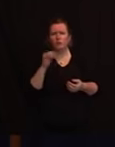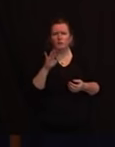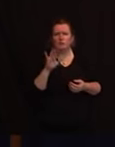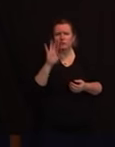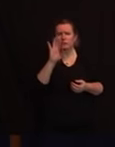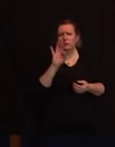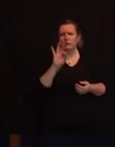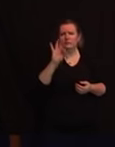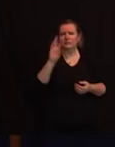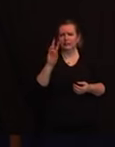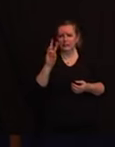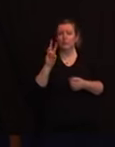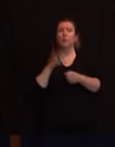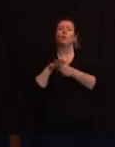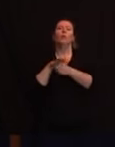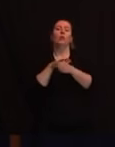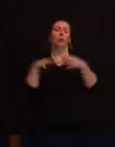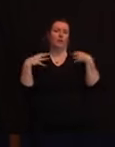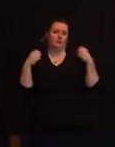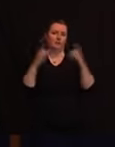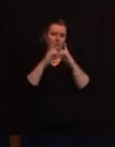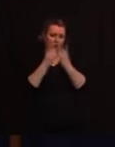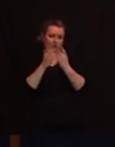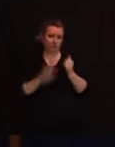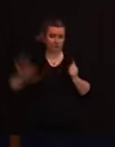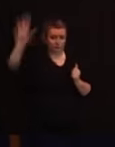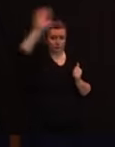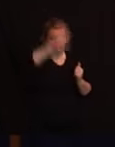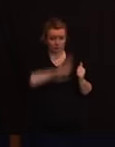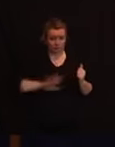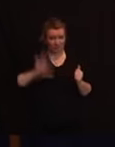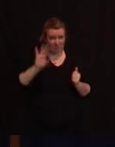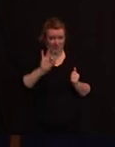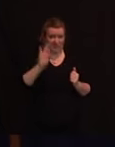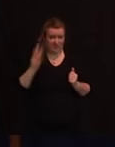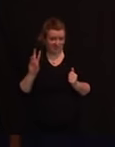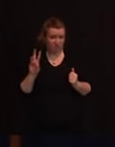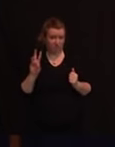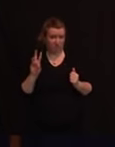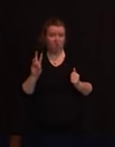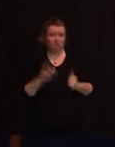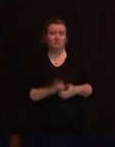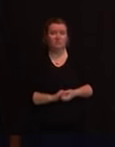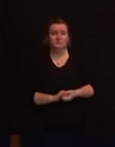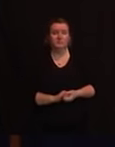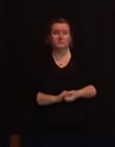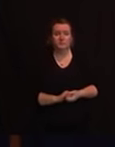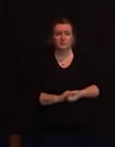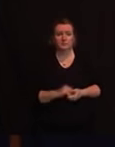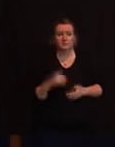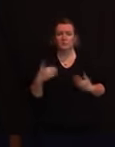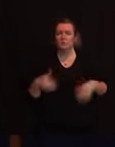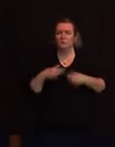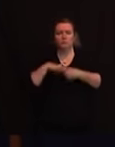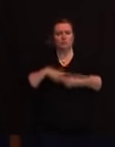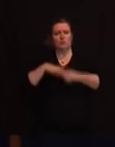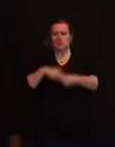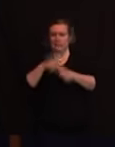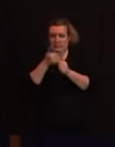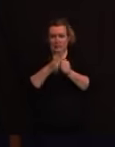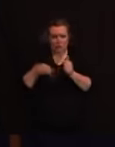public health boots on the ground, and we realize that the enormity of this outbreak has put an enormous strain on